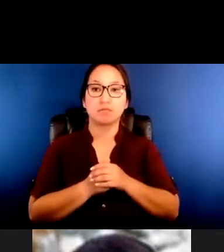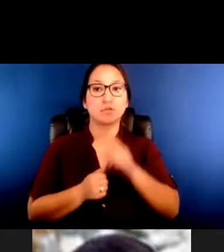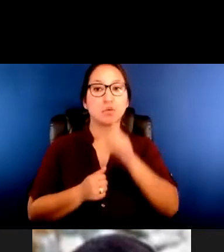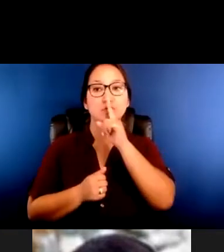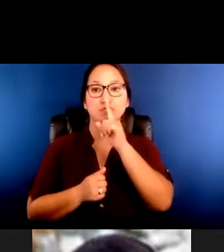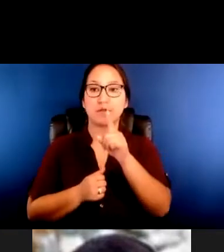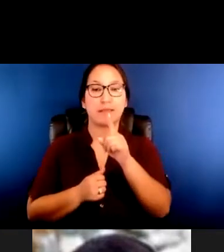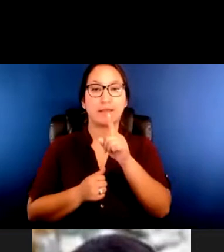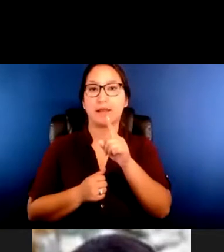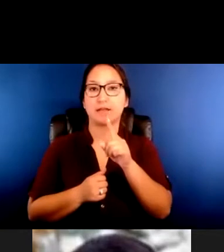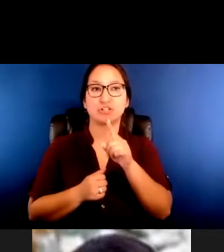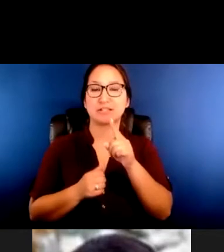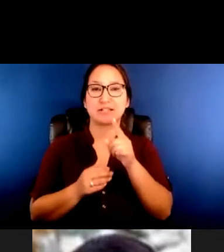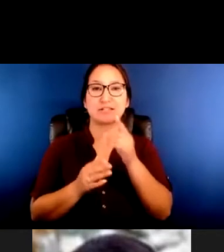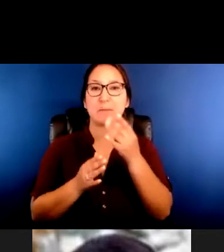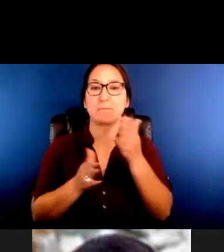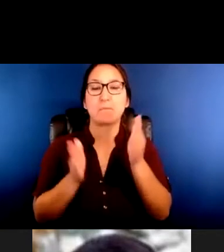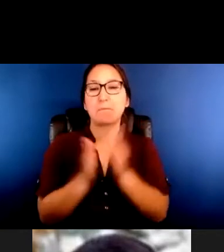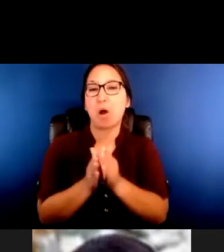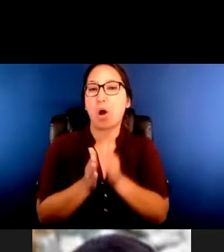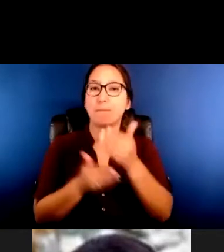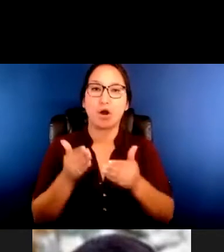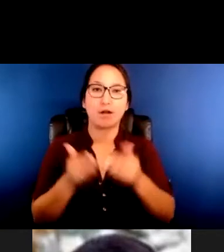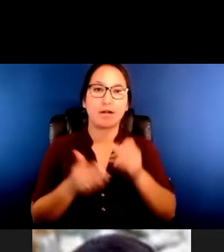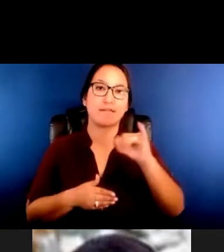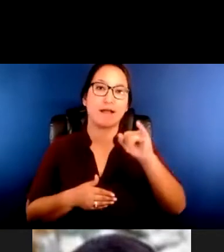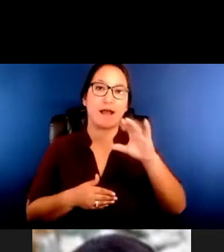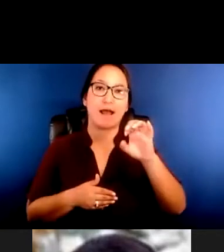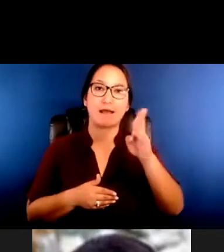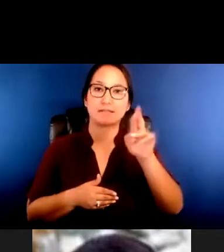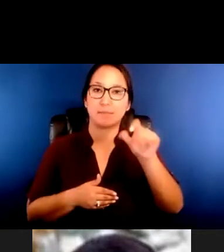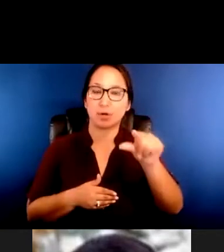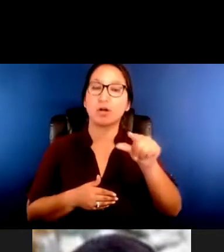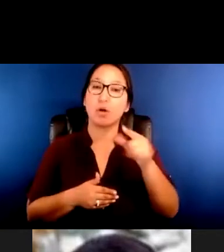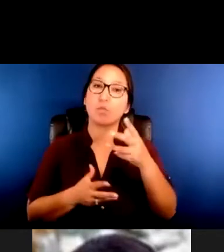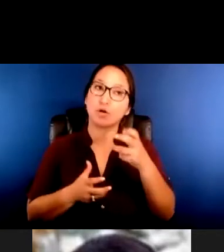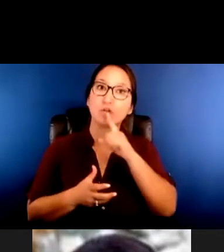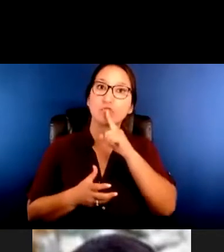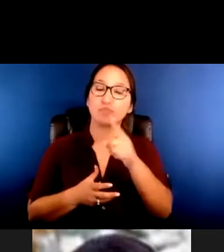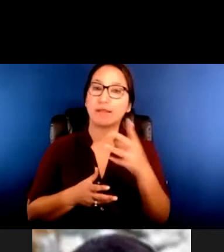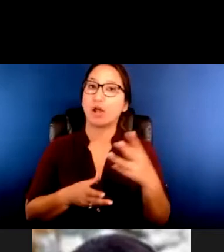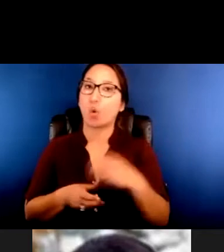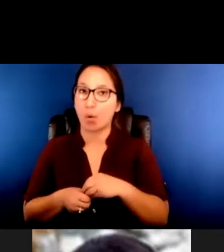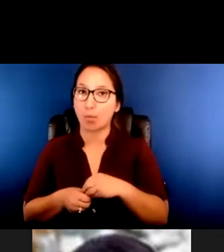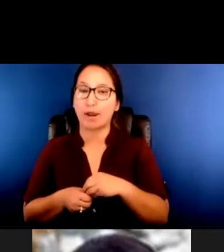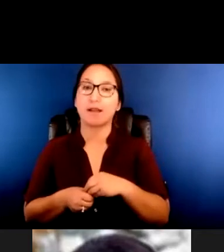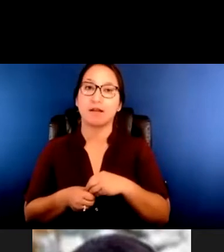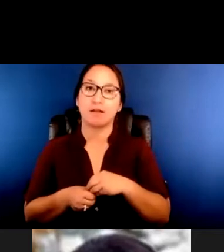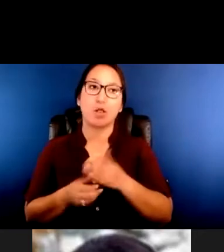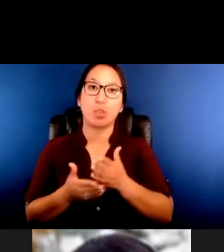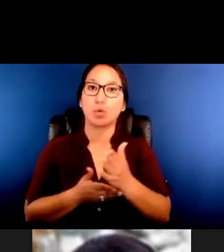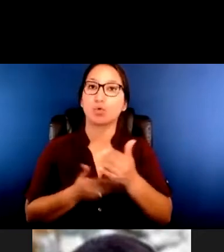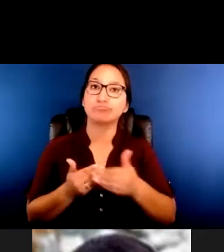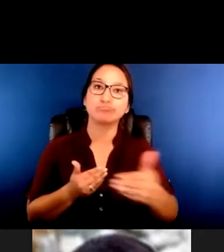were at. And we would really like to incorporate this, like Mr. Crawford said, you know, throughout the year. Come